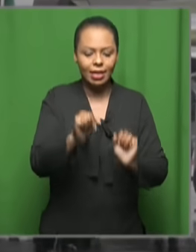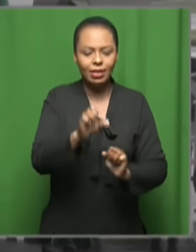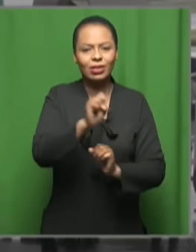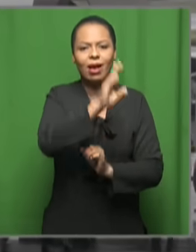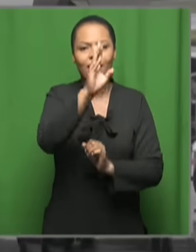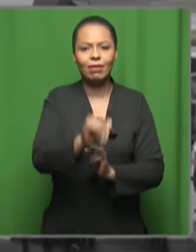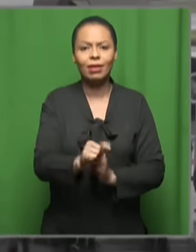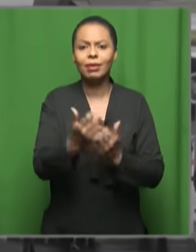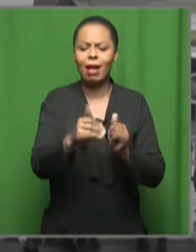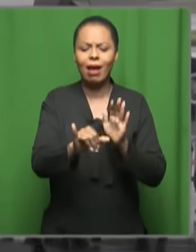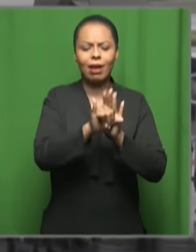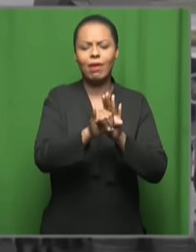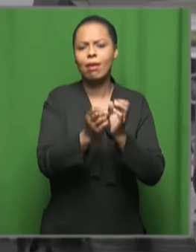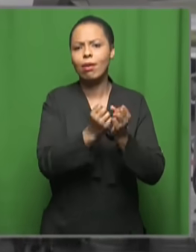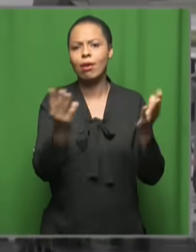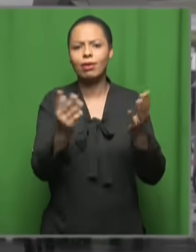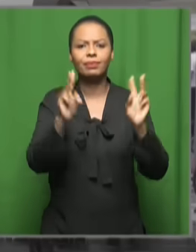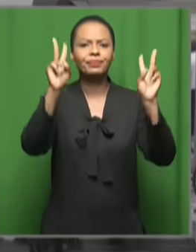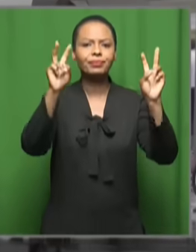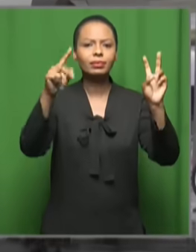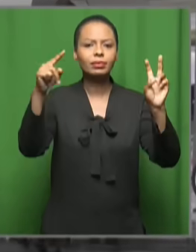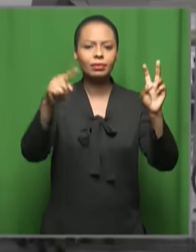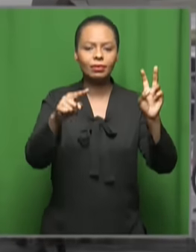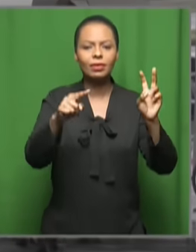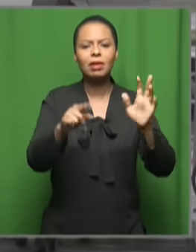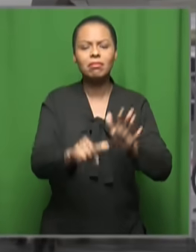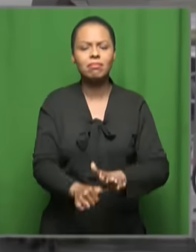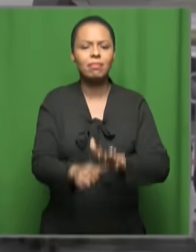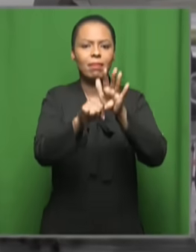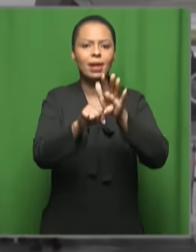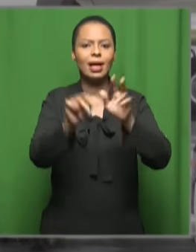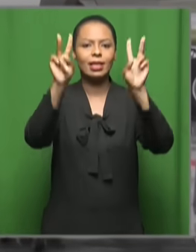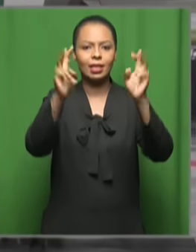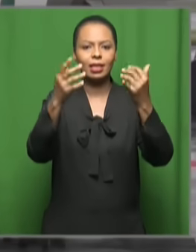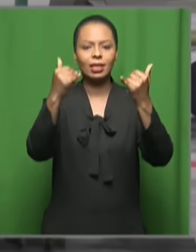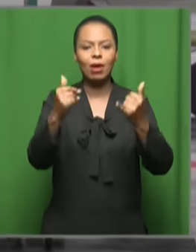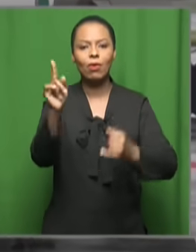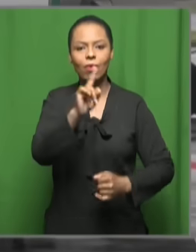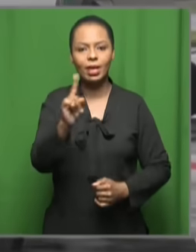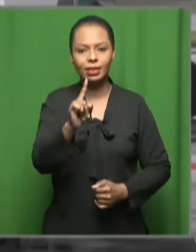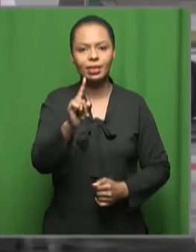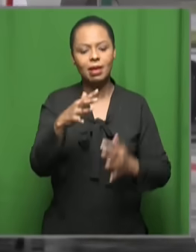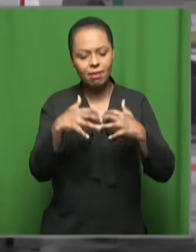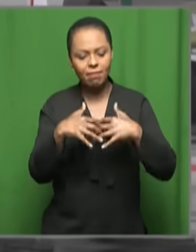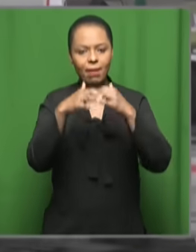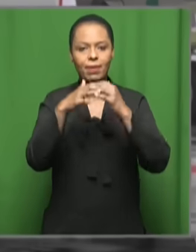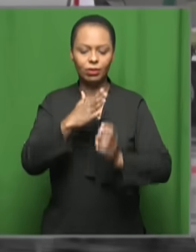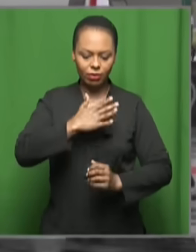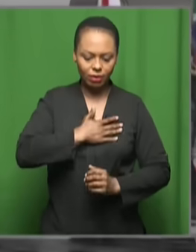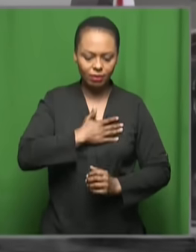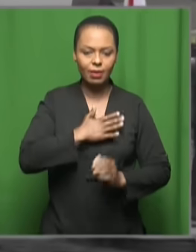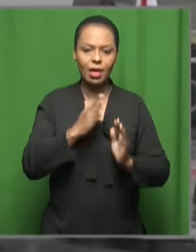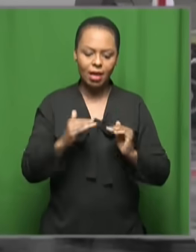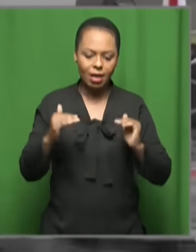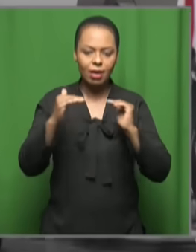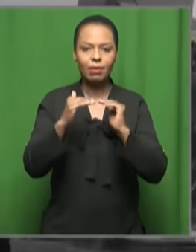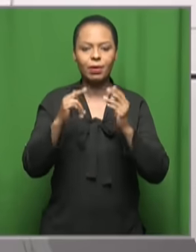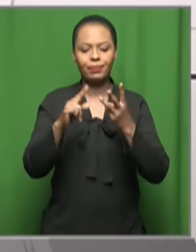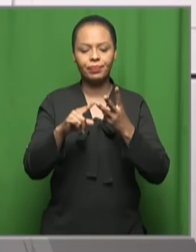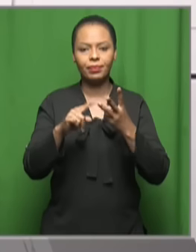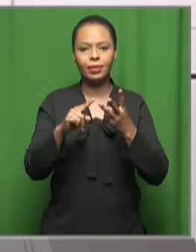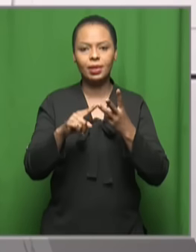all of those issues have really been centered around its key theme of solidarity, equality, and sustainability. Yeah,